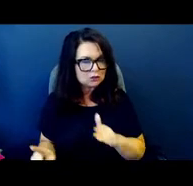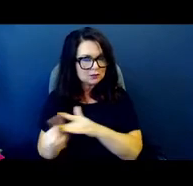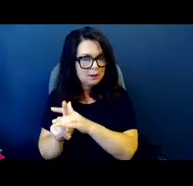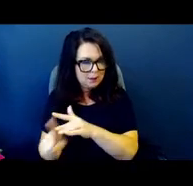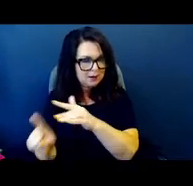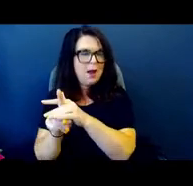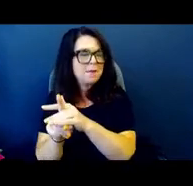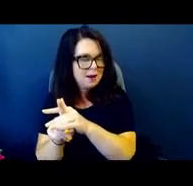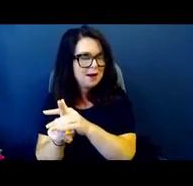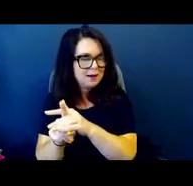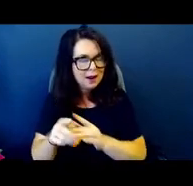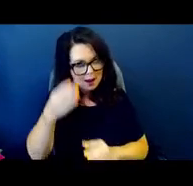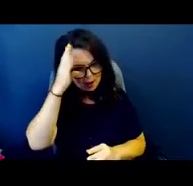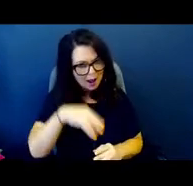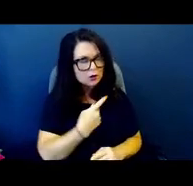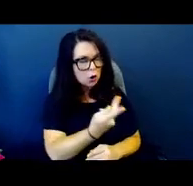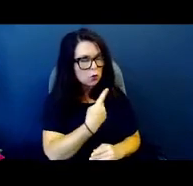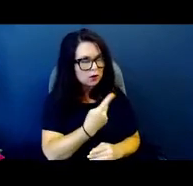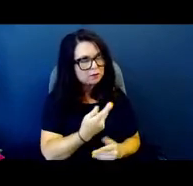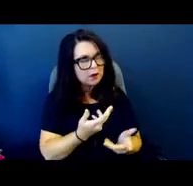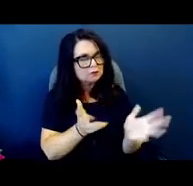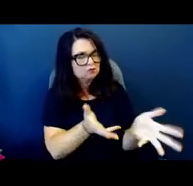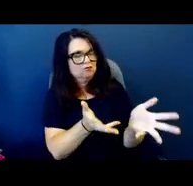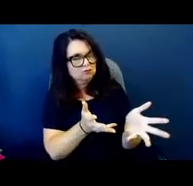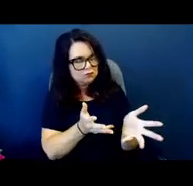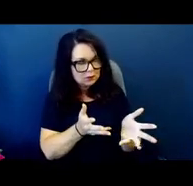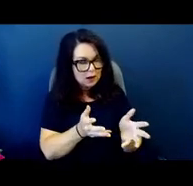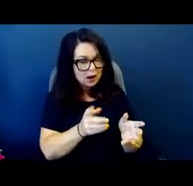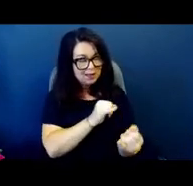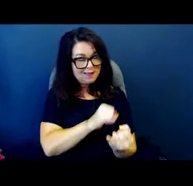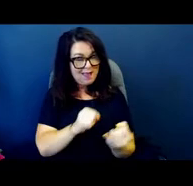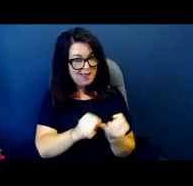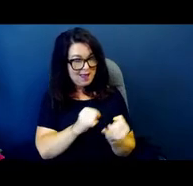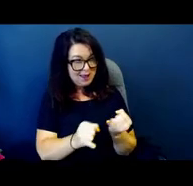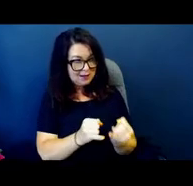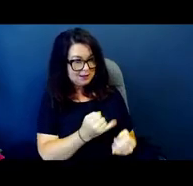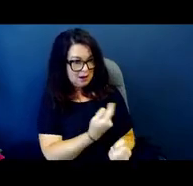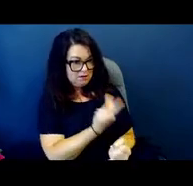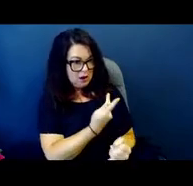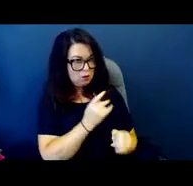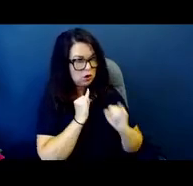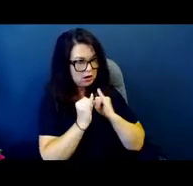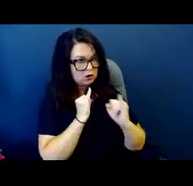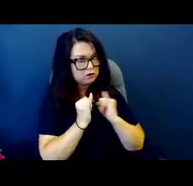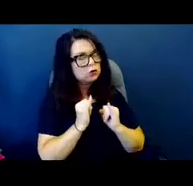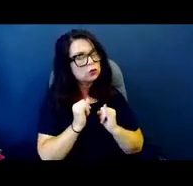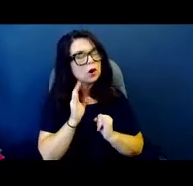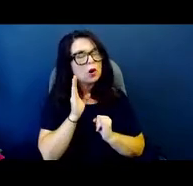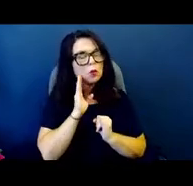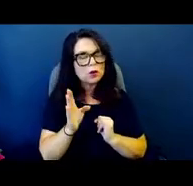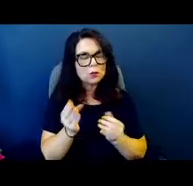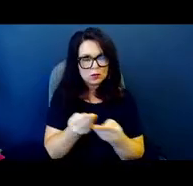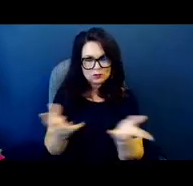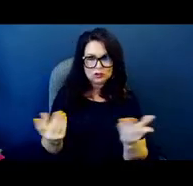we've been talking for quite a while, and at the very end, when we're done with our interview, we're going to be sharing one of the highlights of your life, I